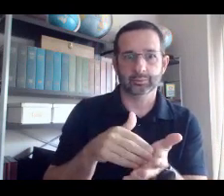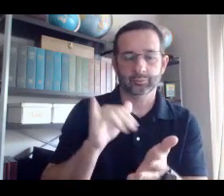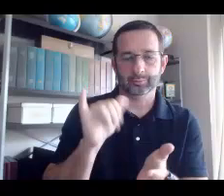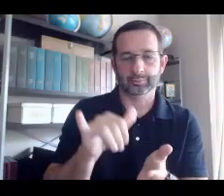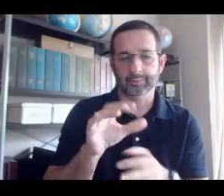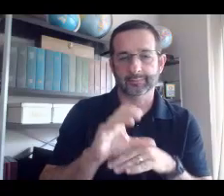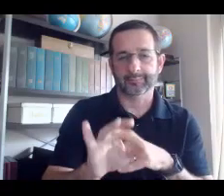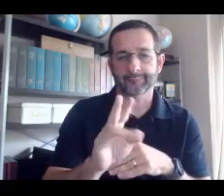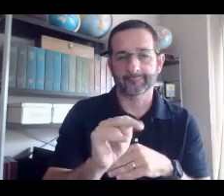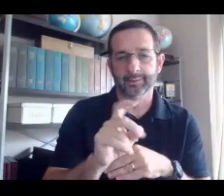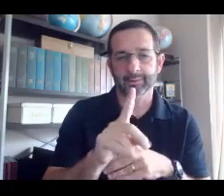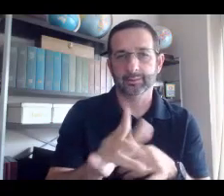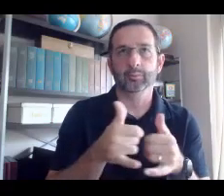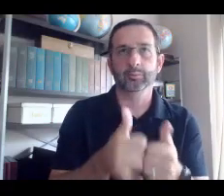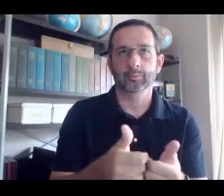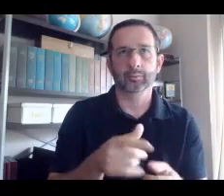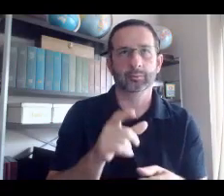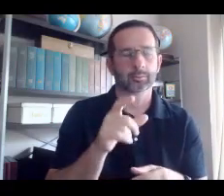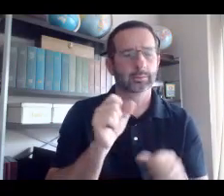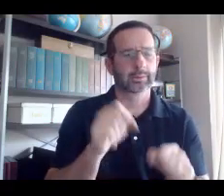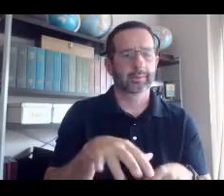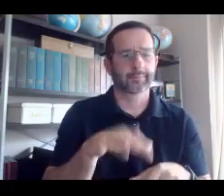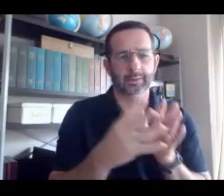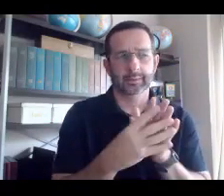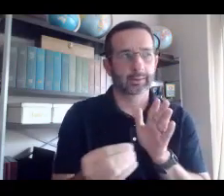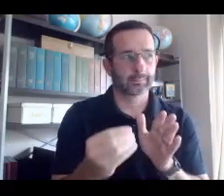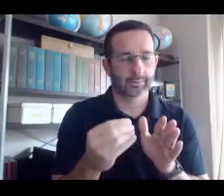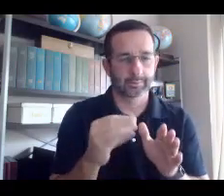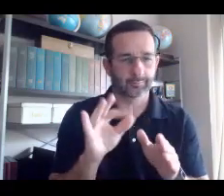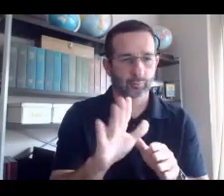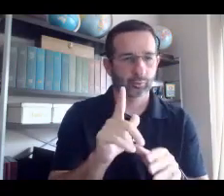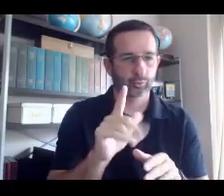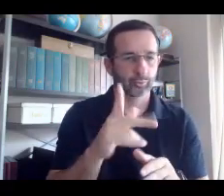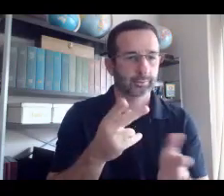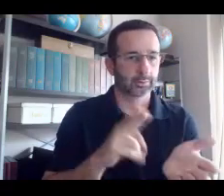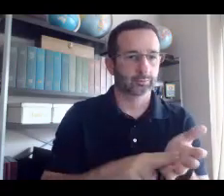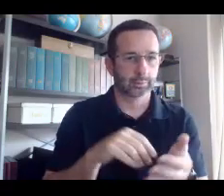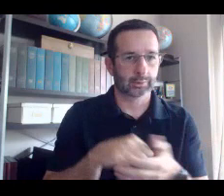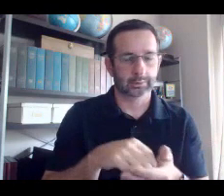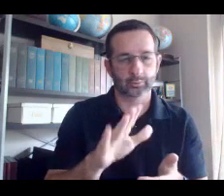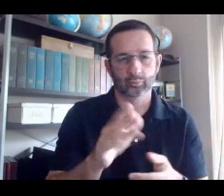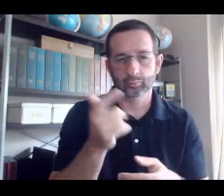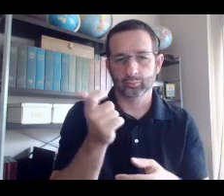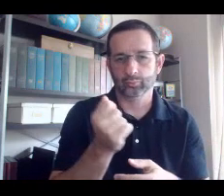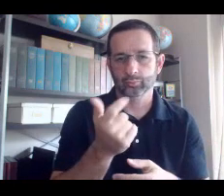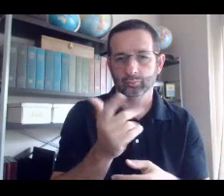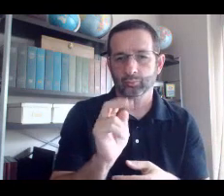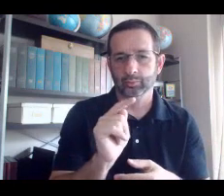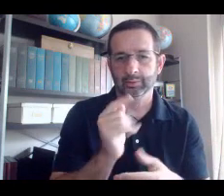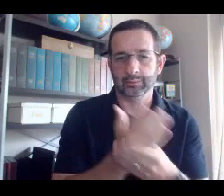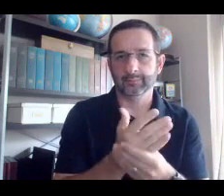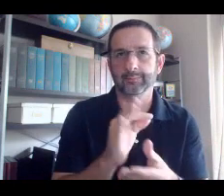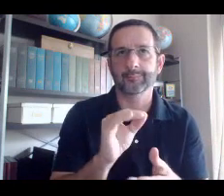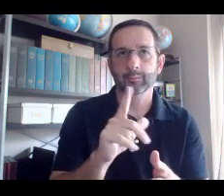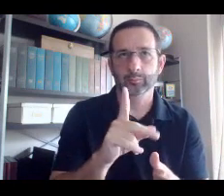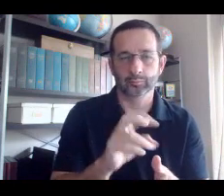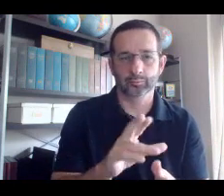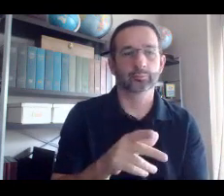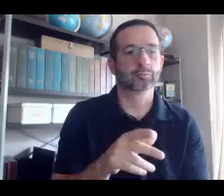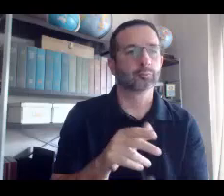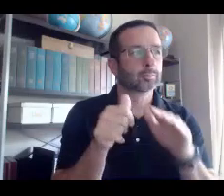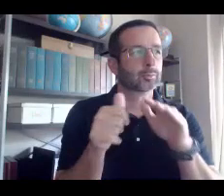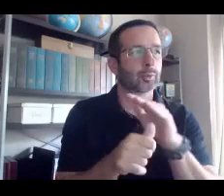or designated individual of the IC that funded your award. You can find a copy of your LRP contract in